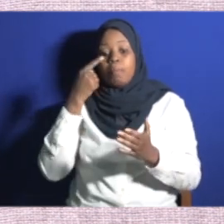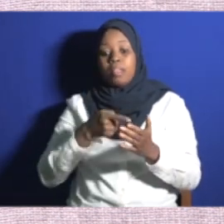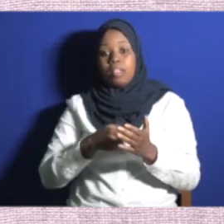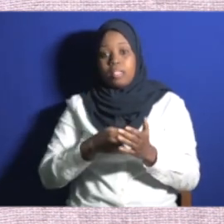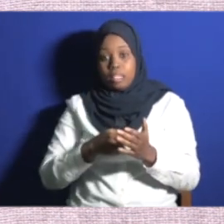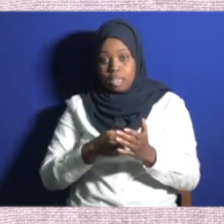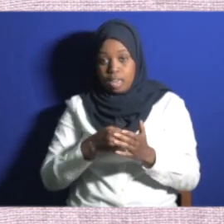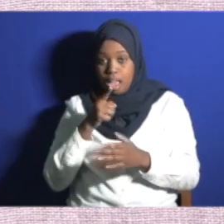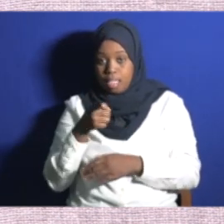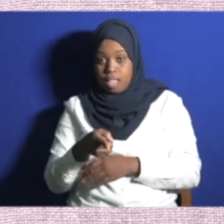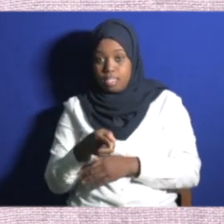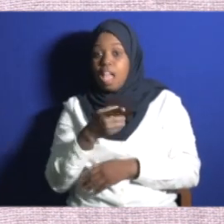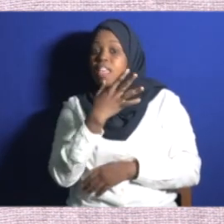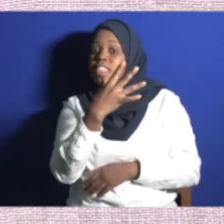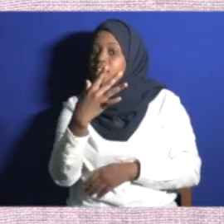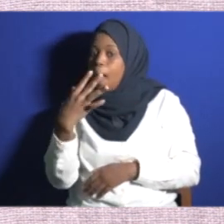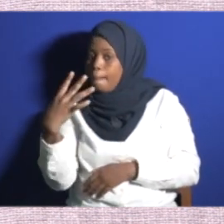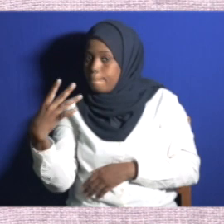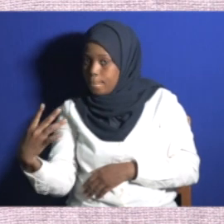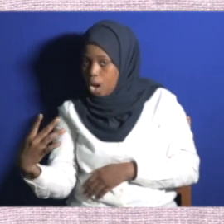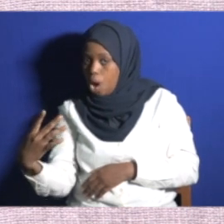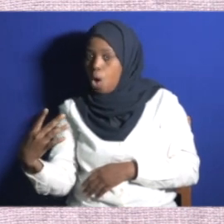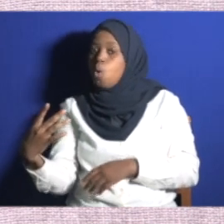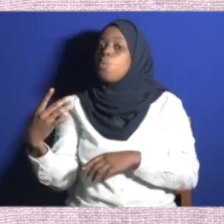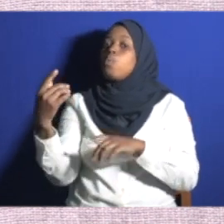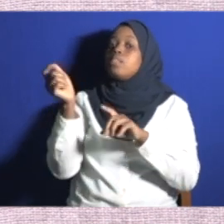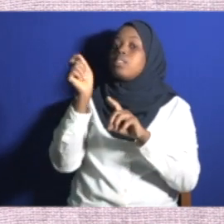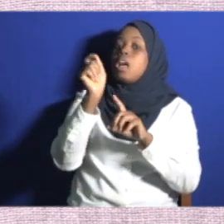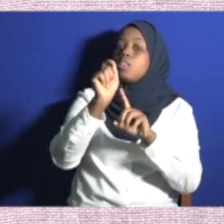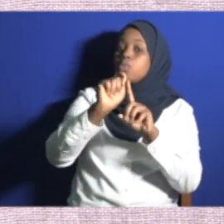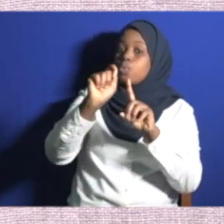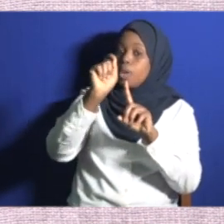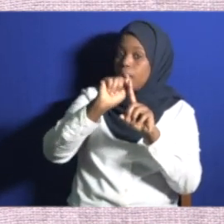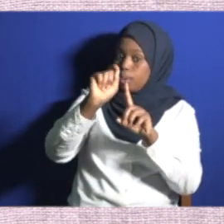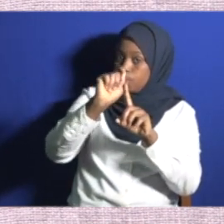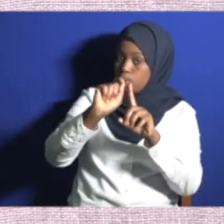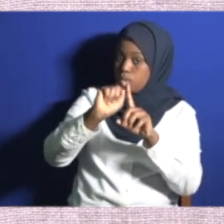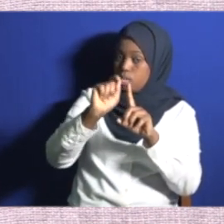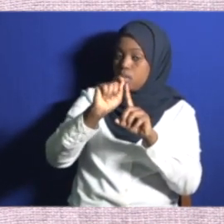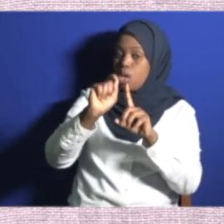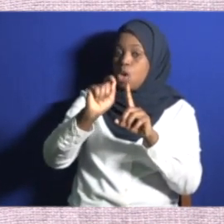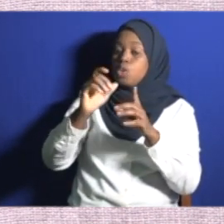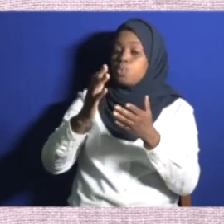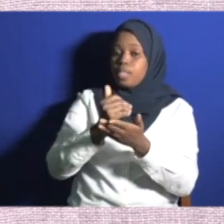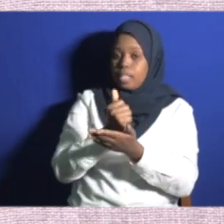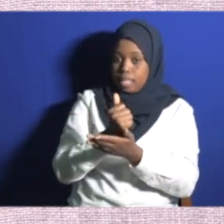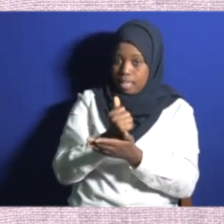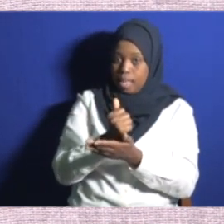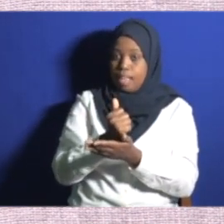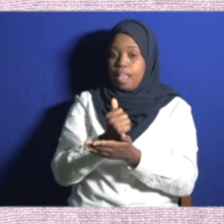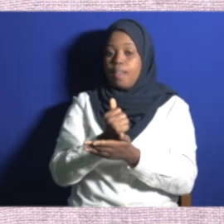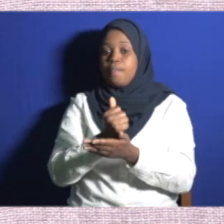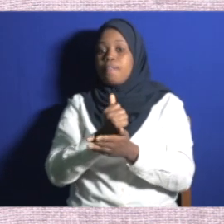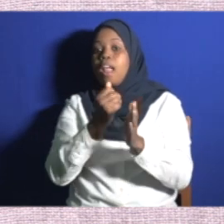Meaning that the number which is squared to give 9 is a